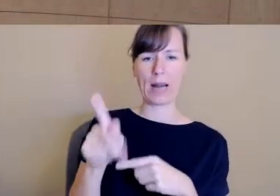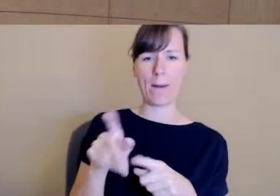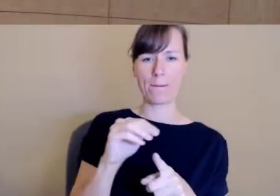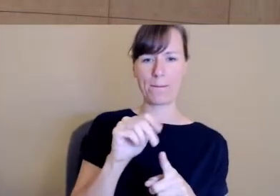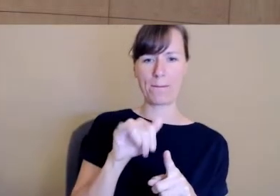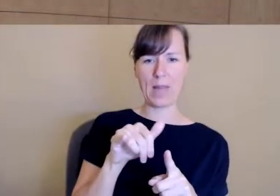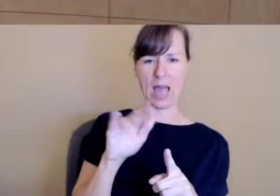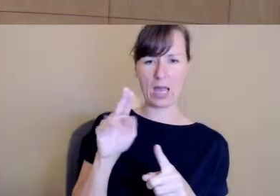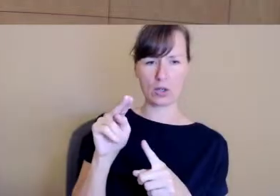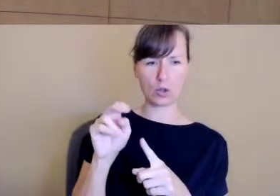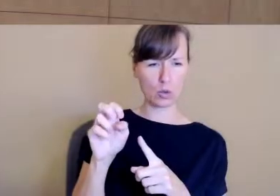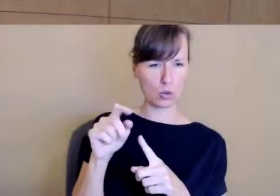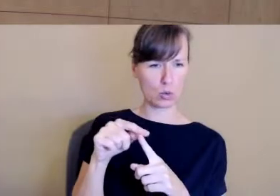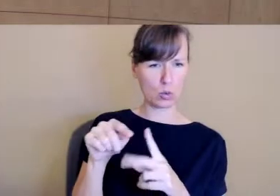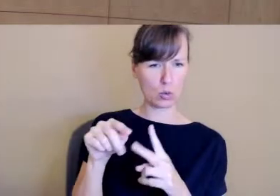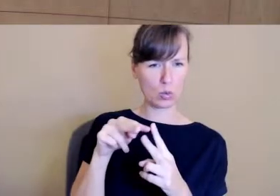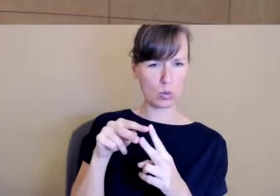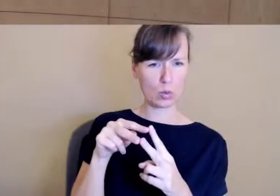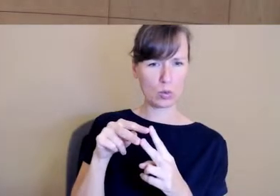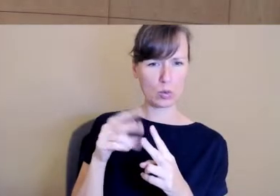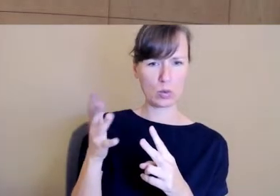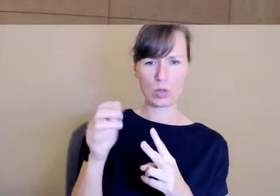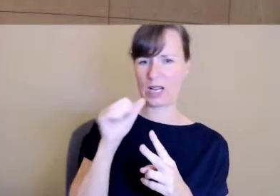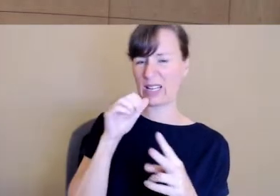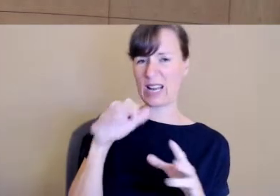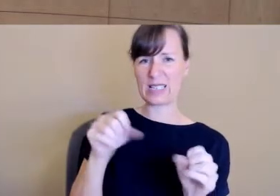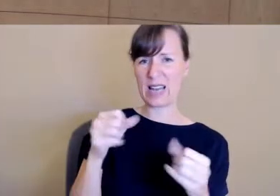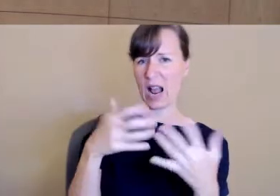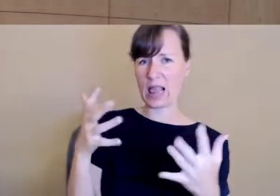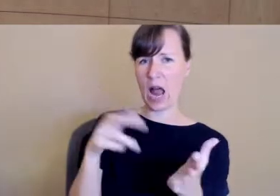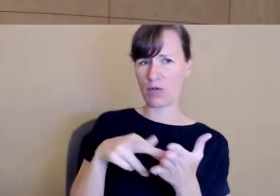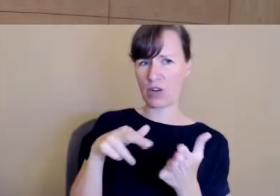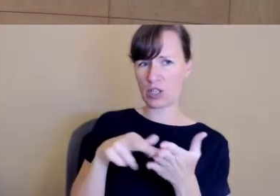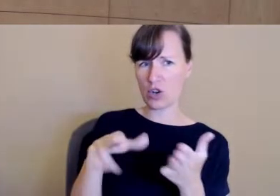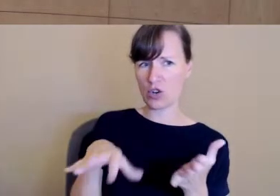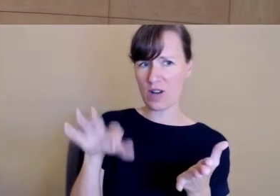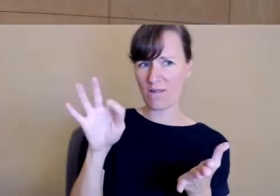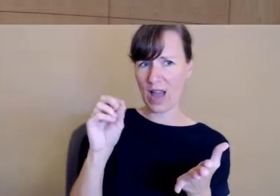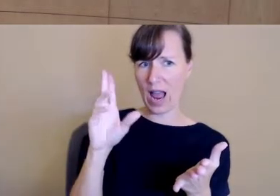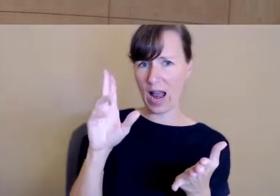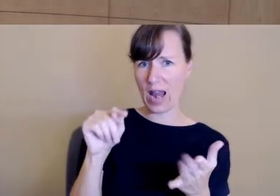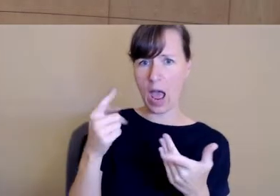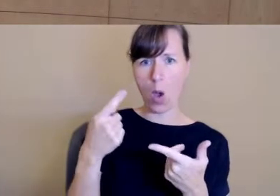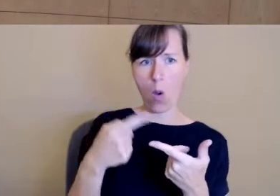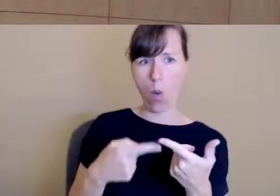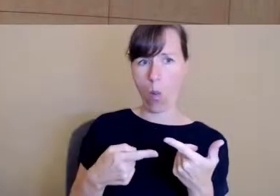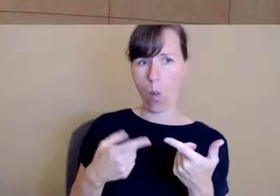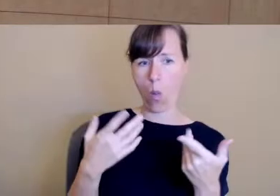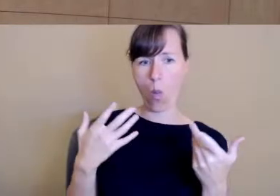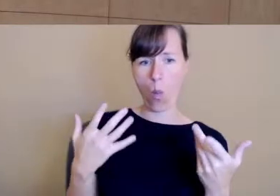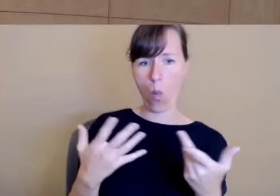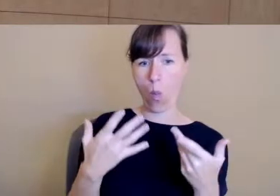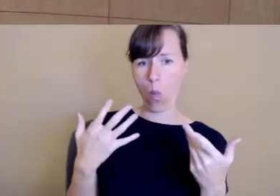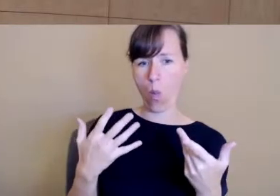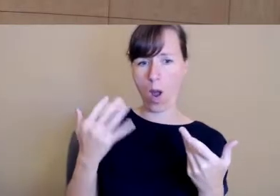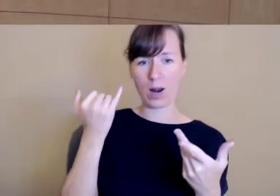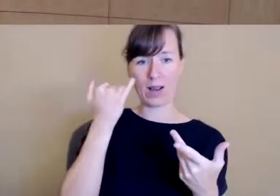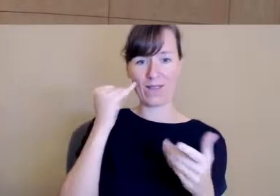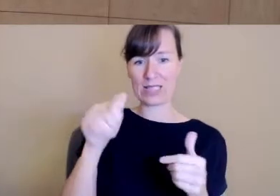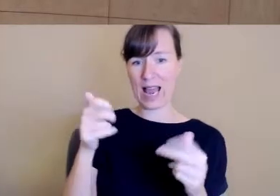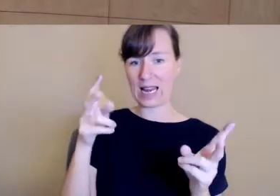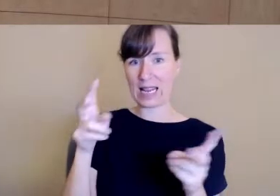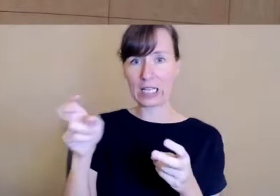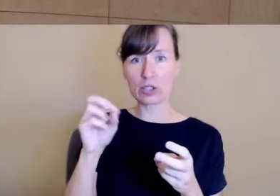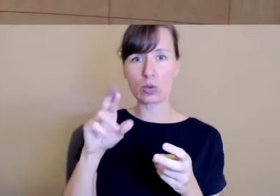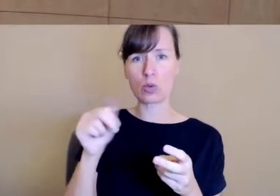have, doesn't take that much research to find out exactly if there's any issues or any nominations for